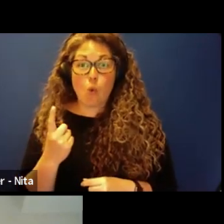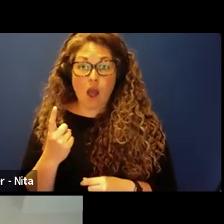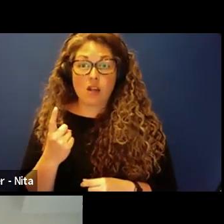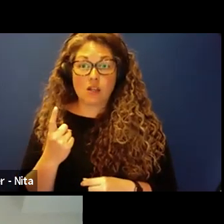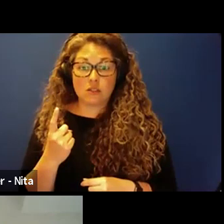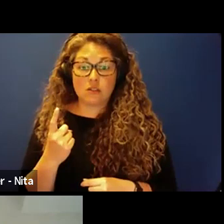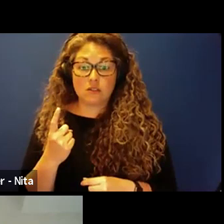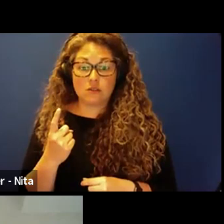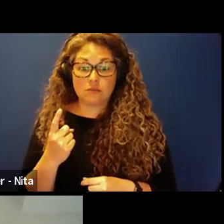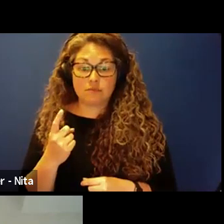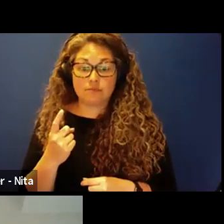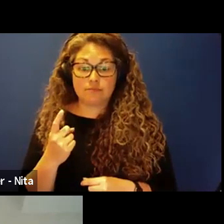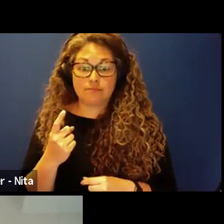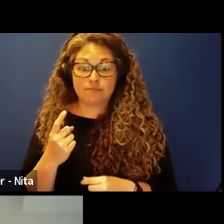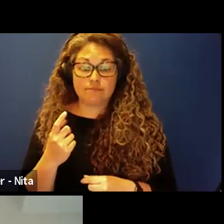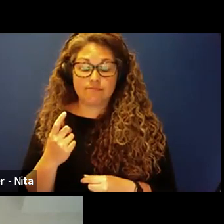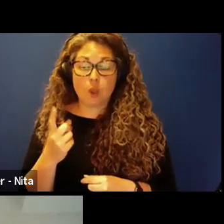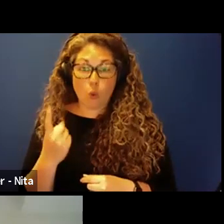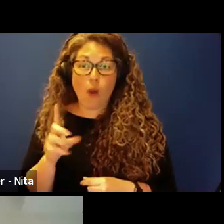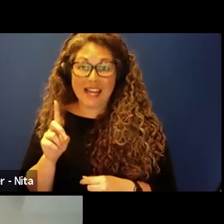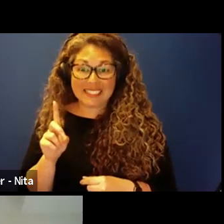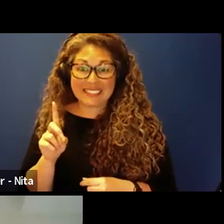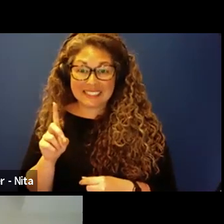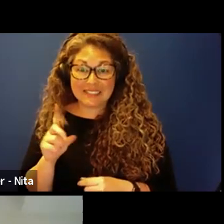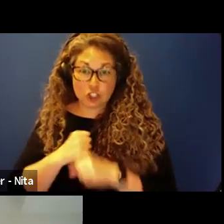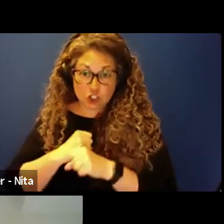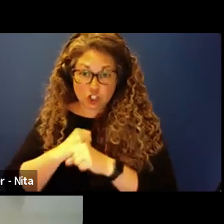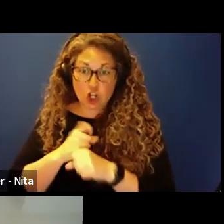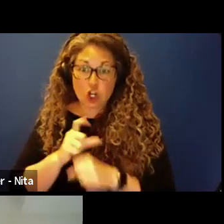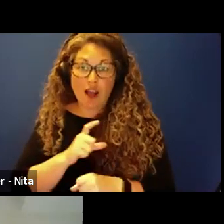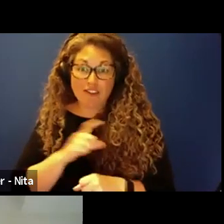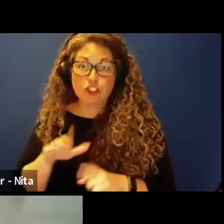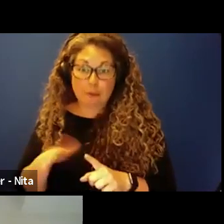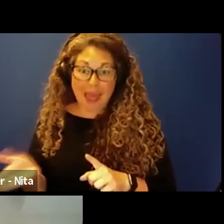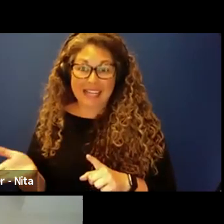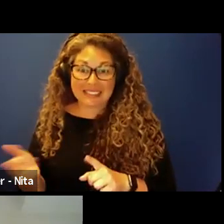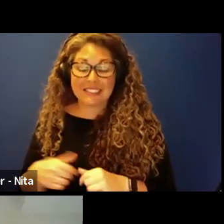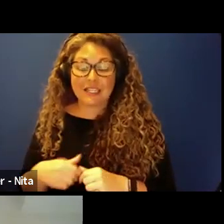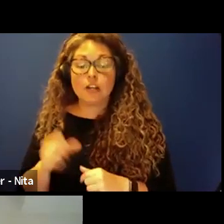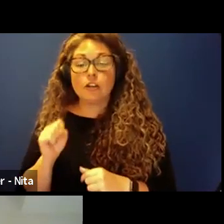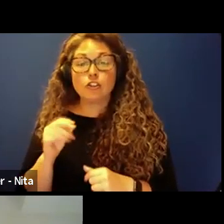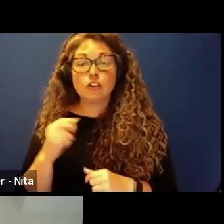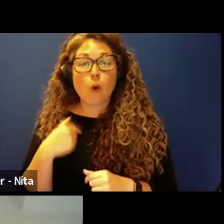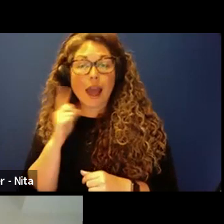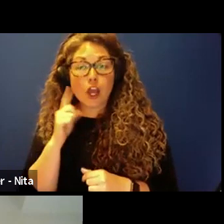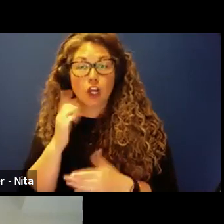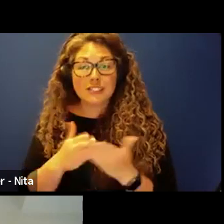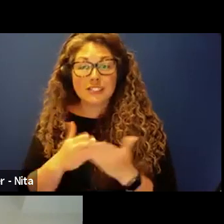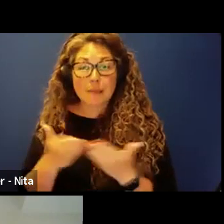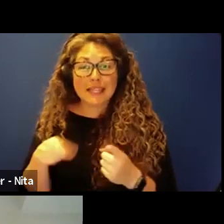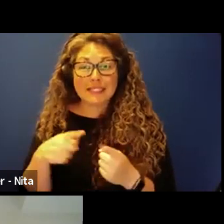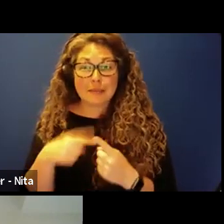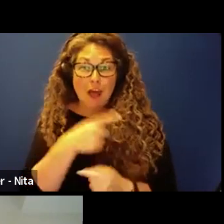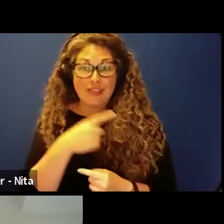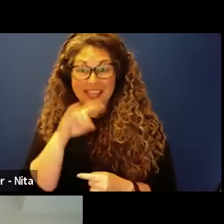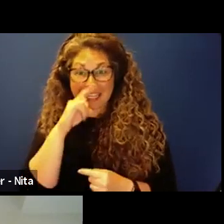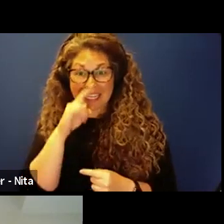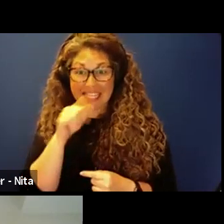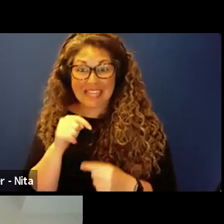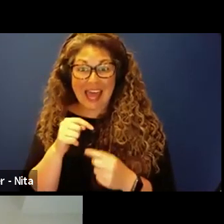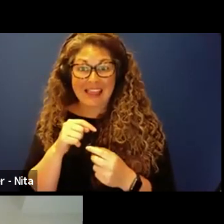I guess his symptoms and ended up passing. But I've also heard some concerning things regarding the kids at the youth detention center being